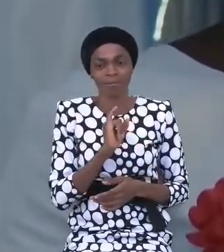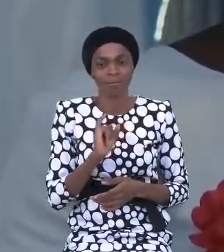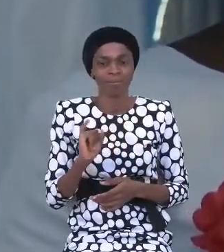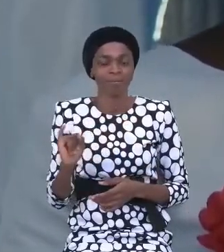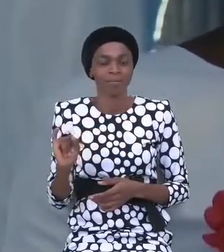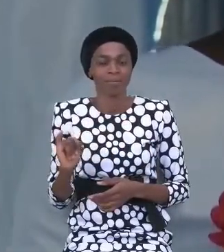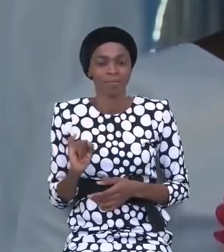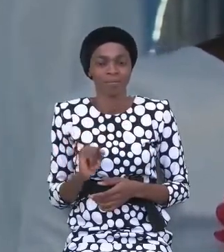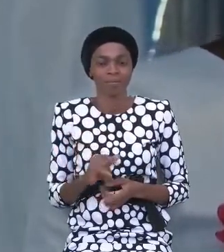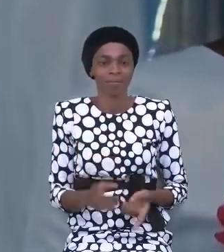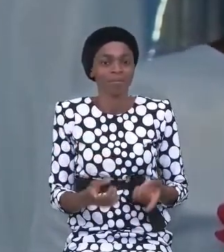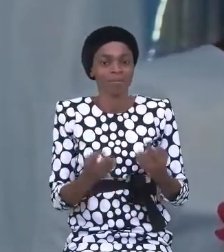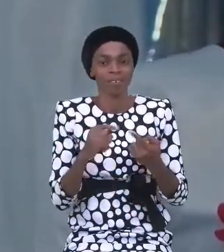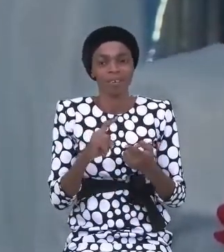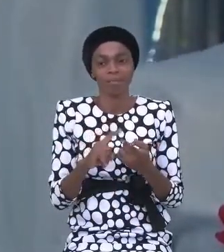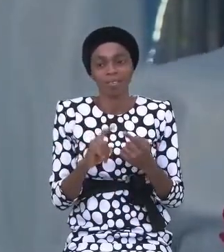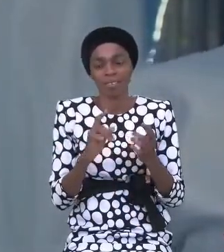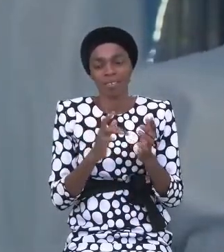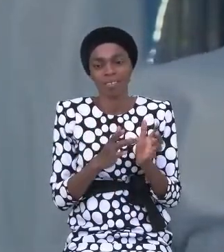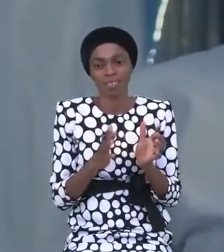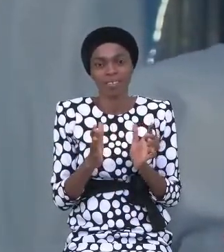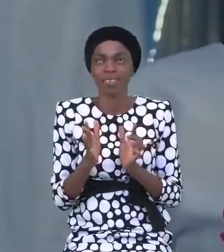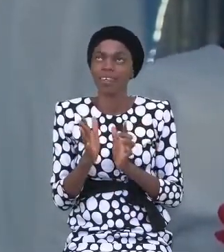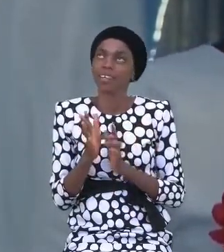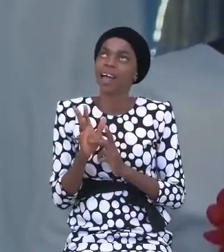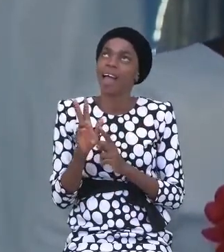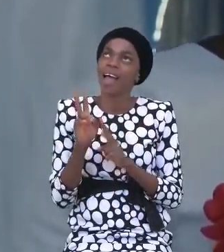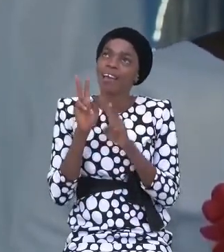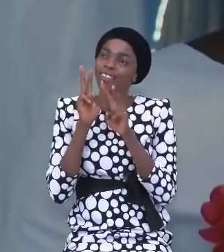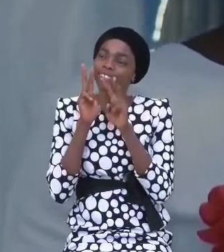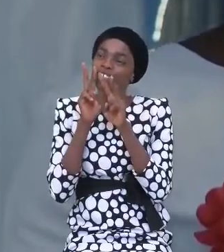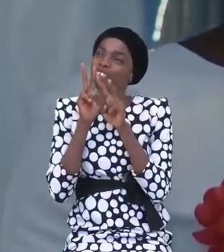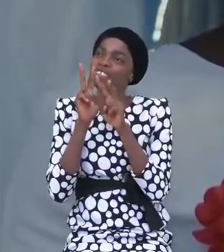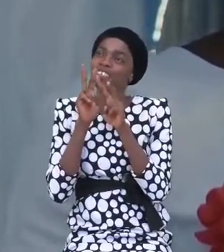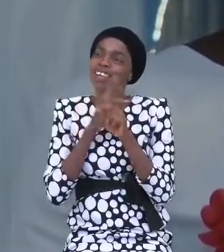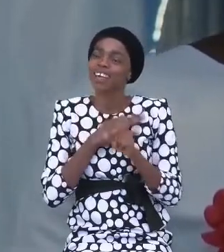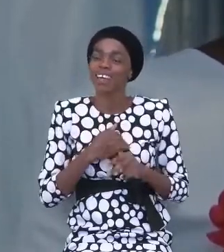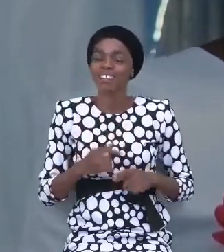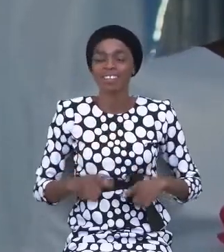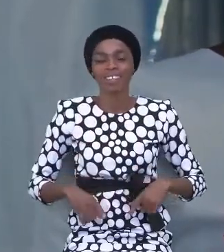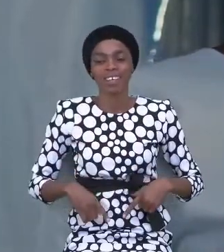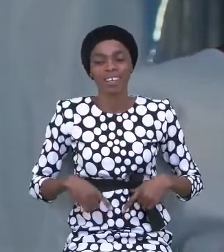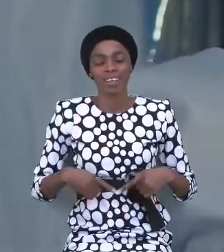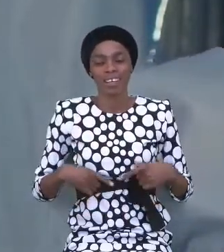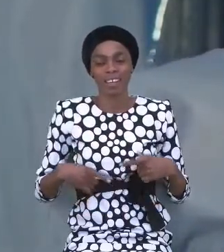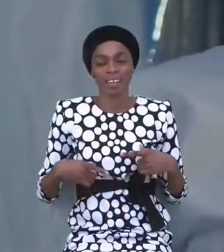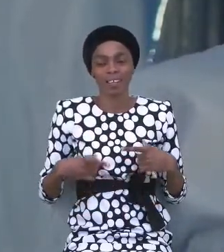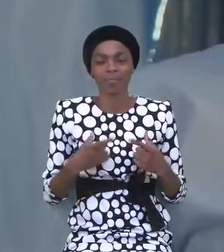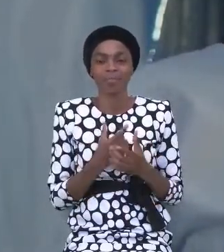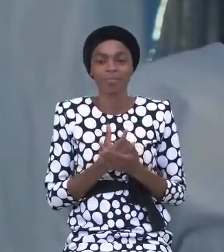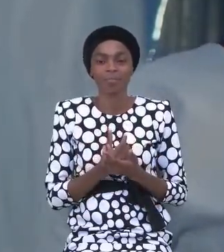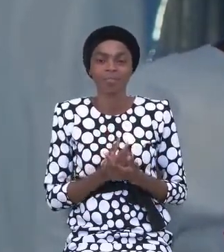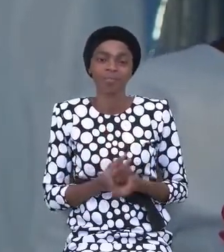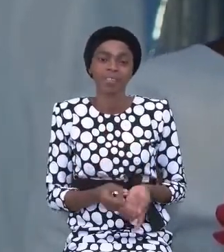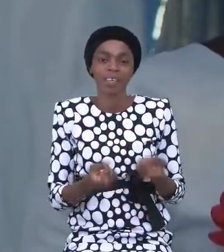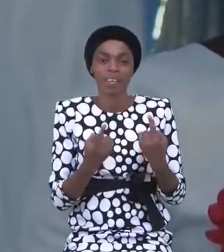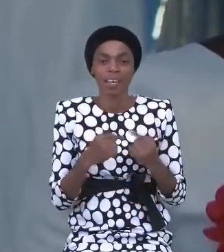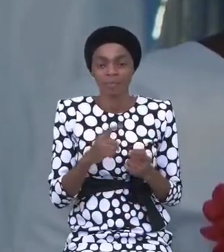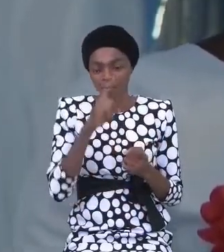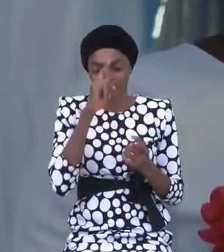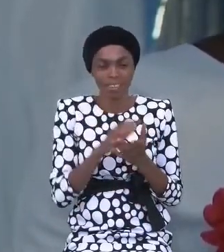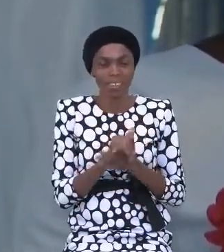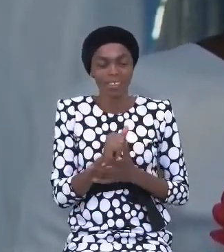believe in. Come to Jesus, look and live.